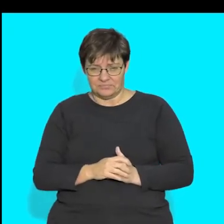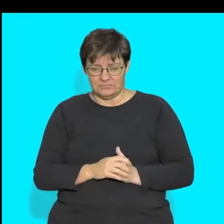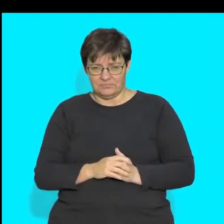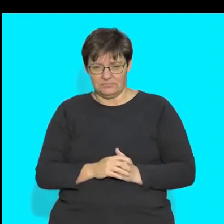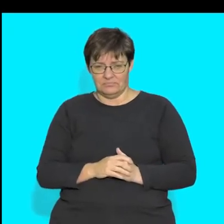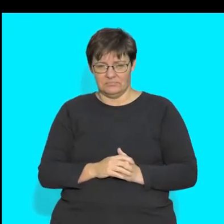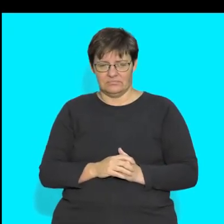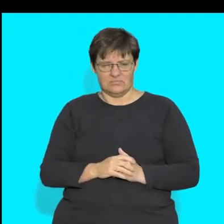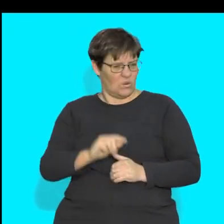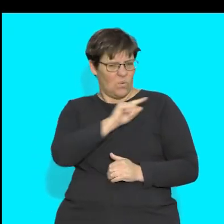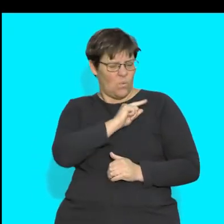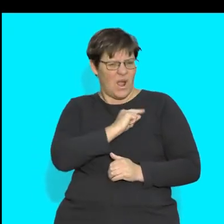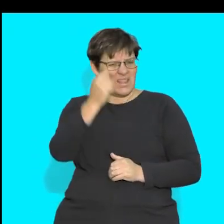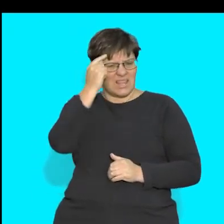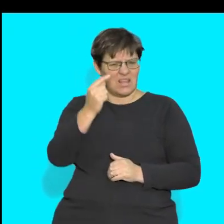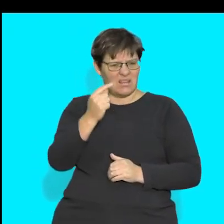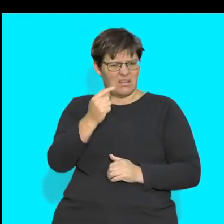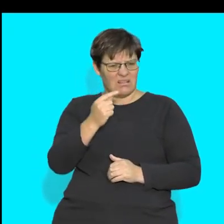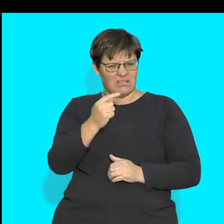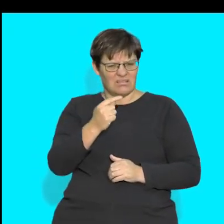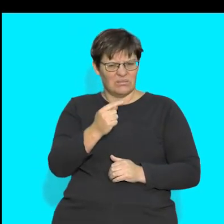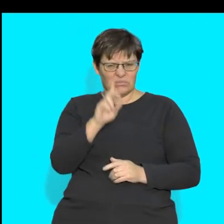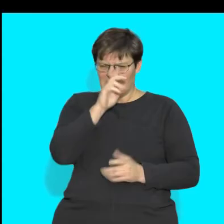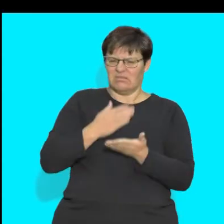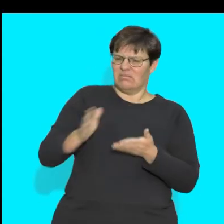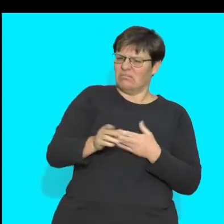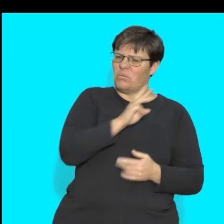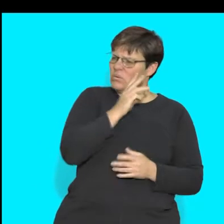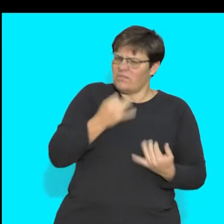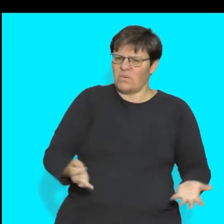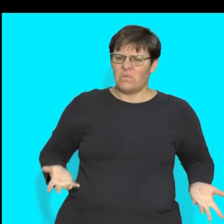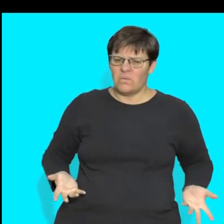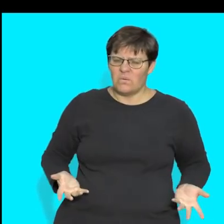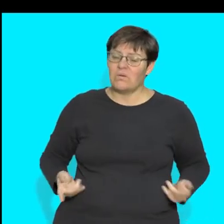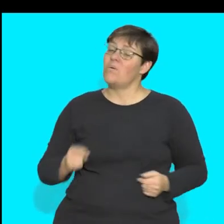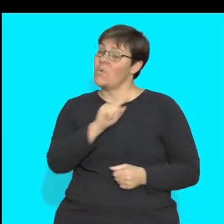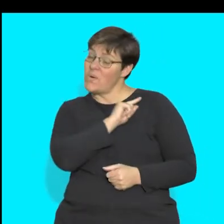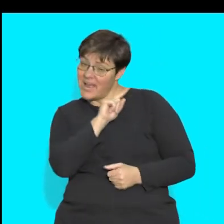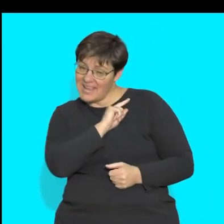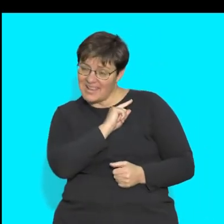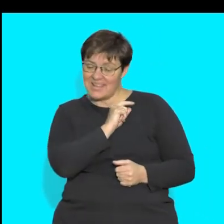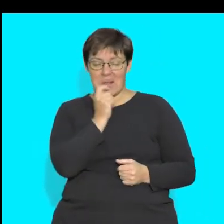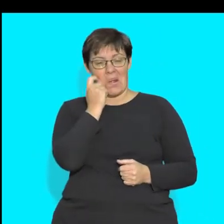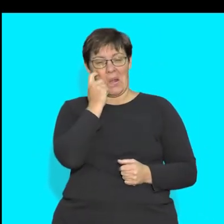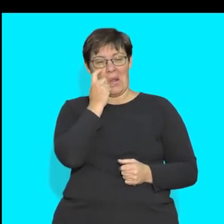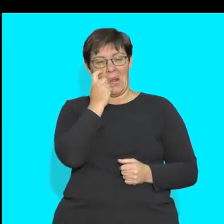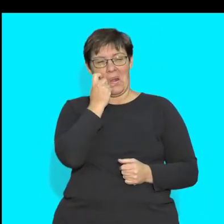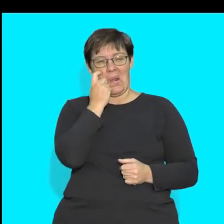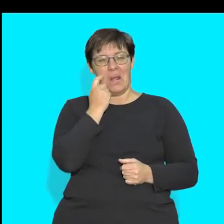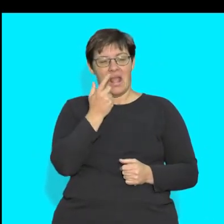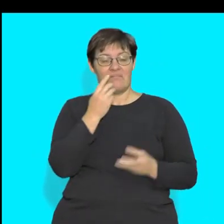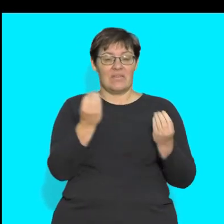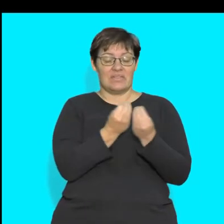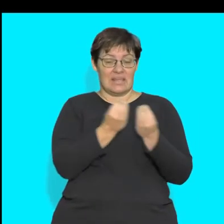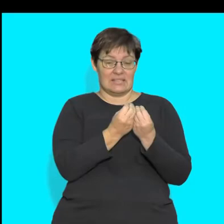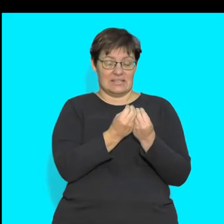And why do you think we would want that? Quite simply, we would want that so that when things